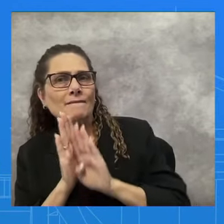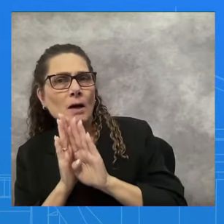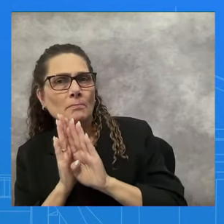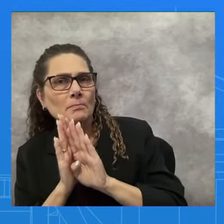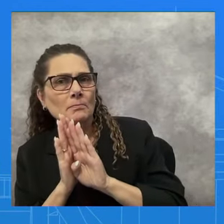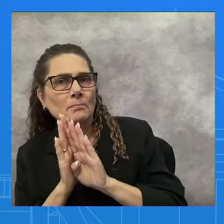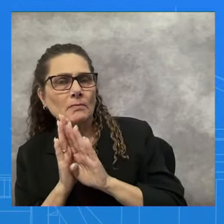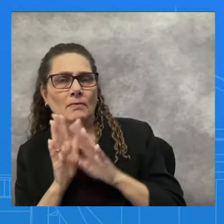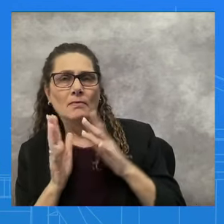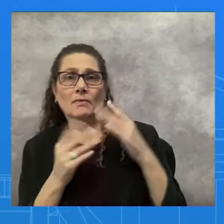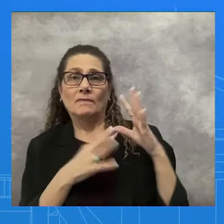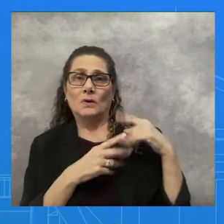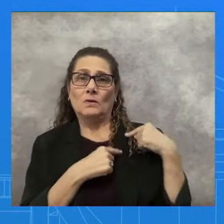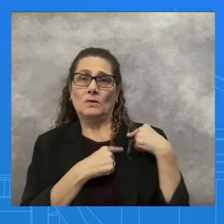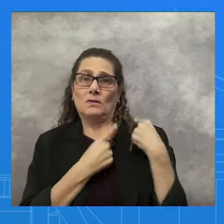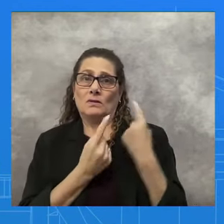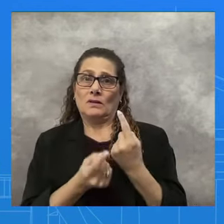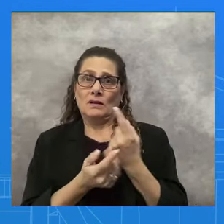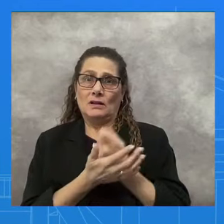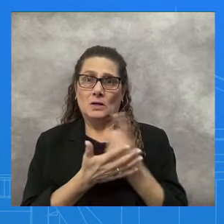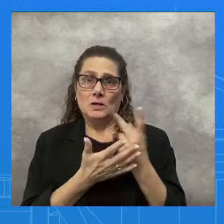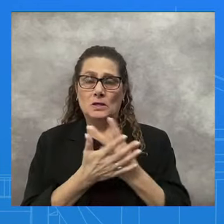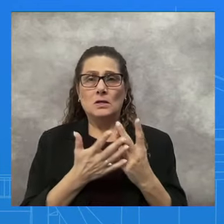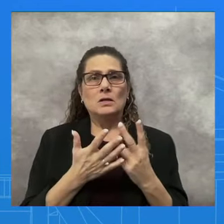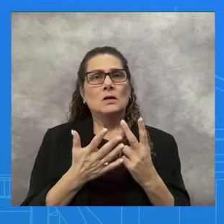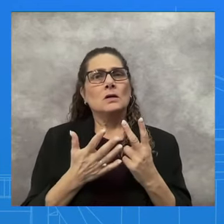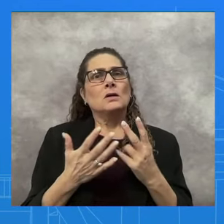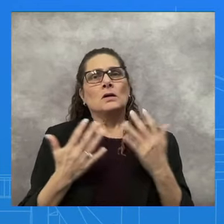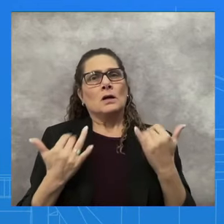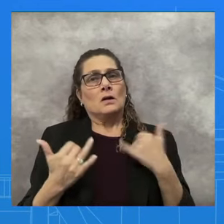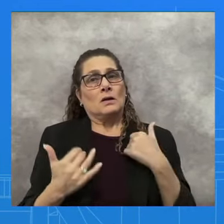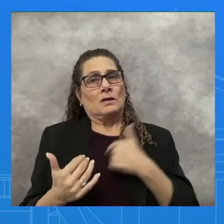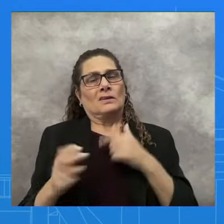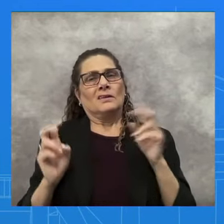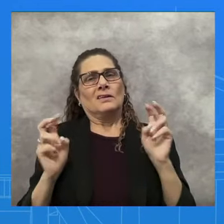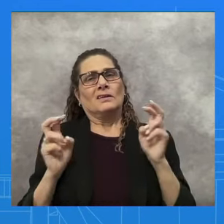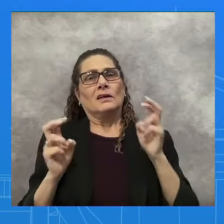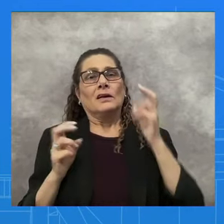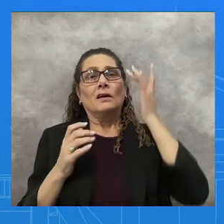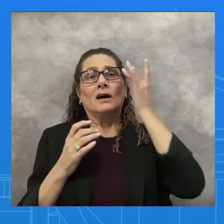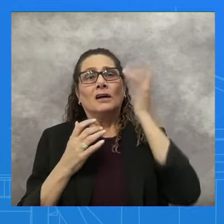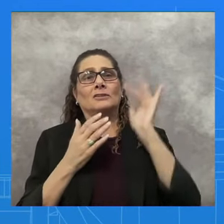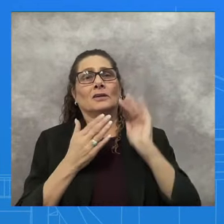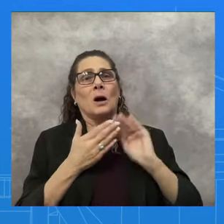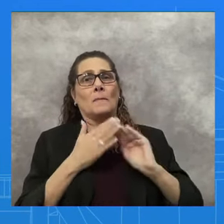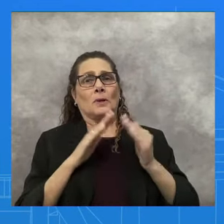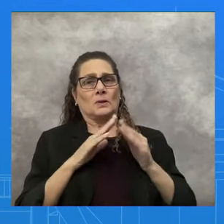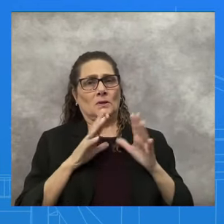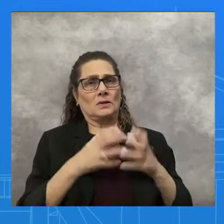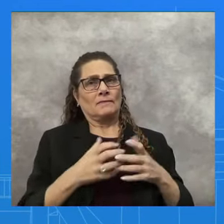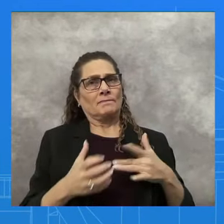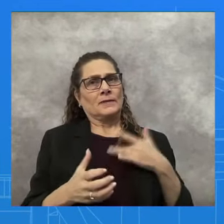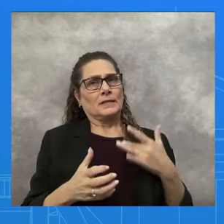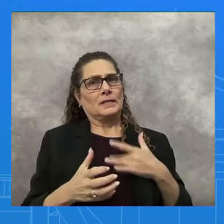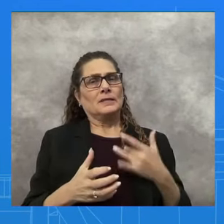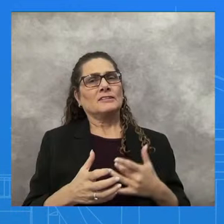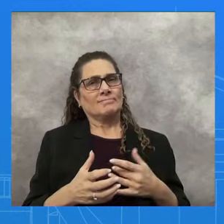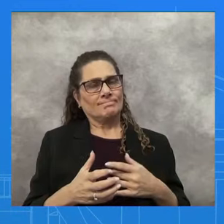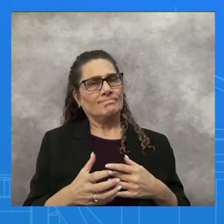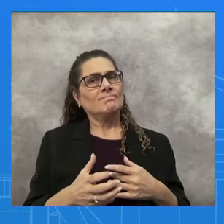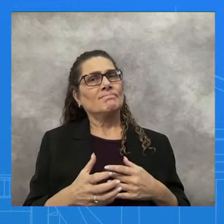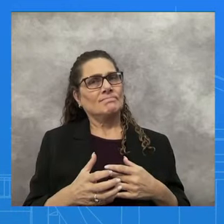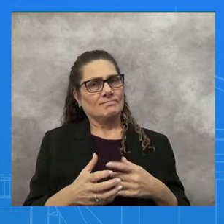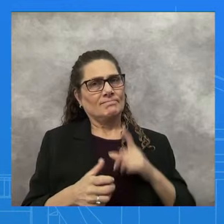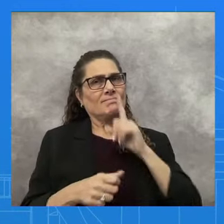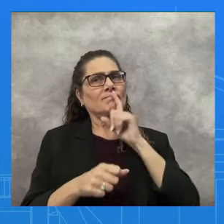the intelligence community been able to assess with a higher sense of confidence exactly how Russia